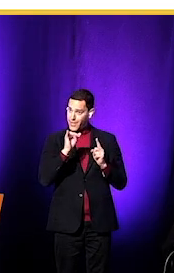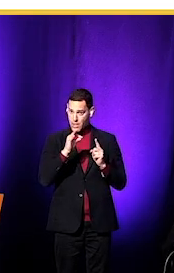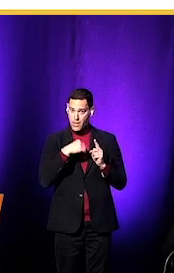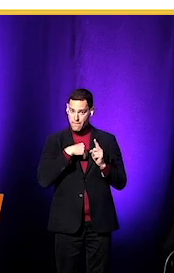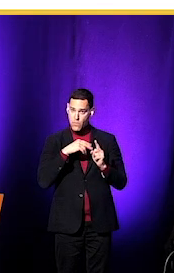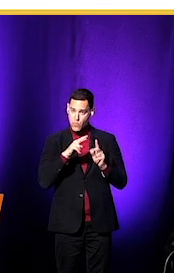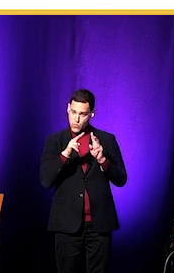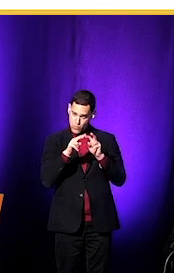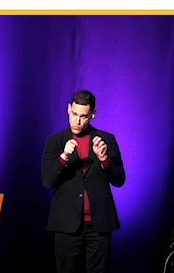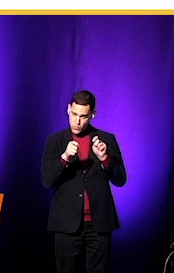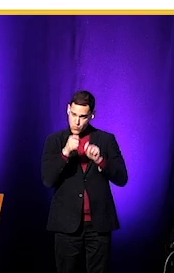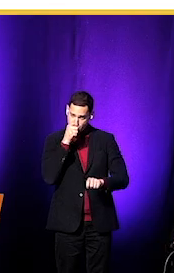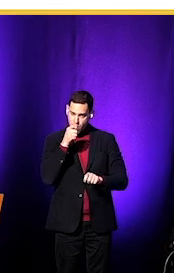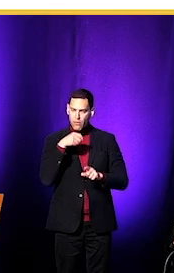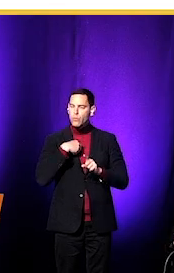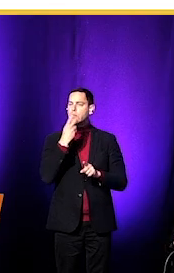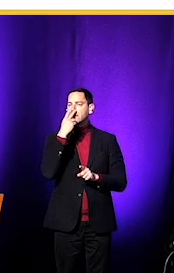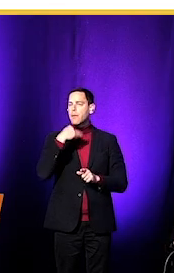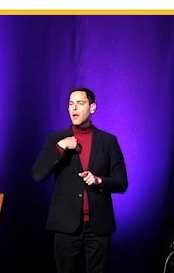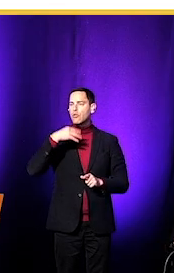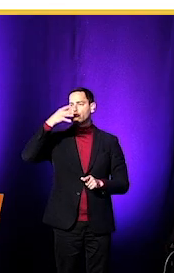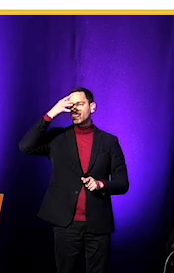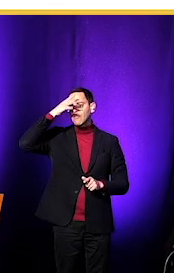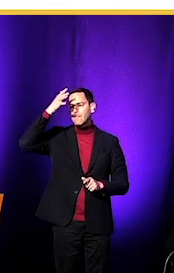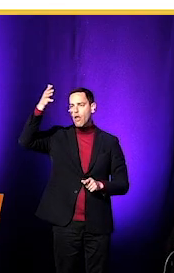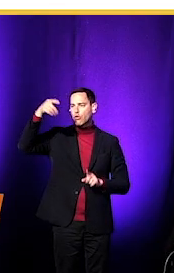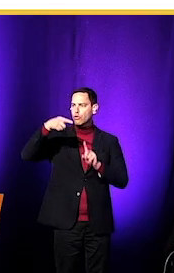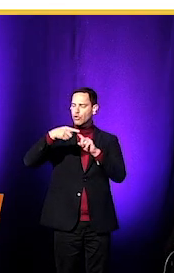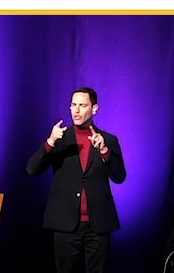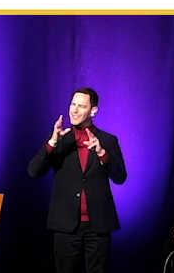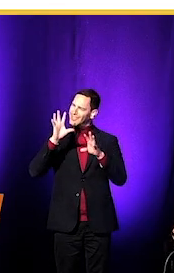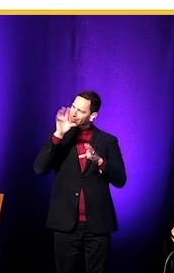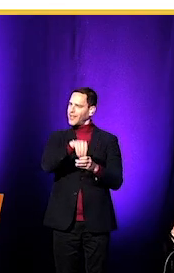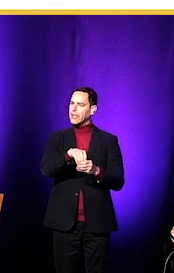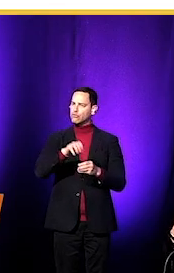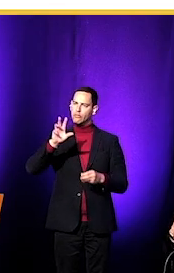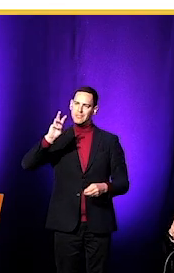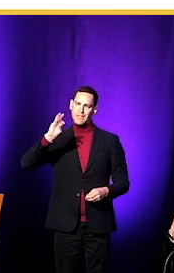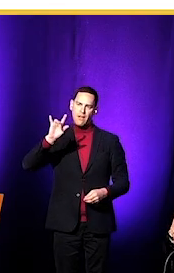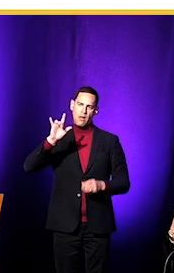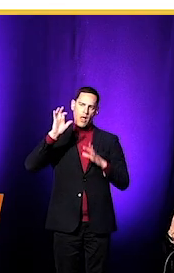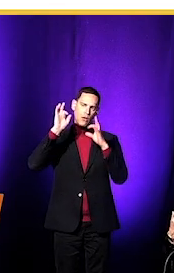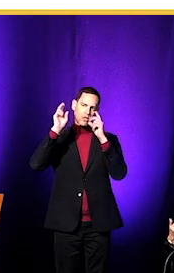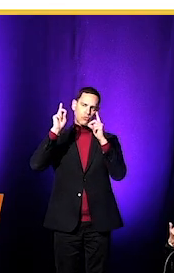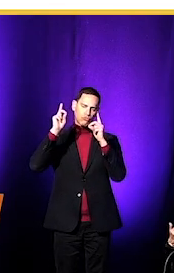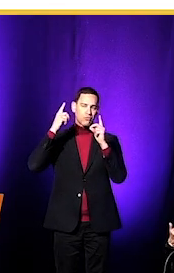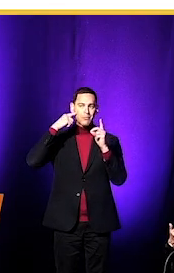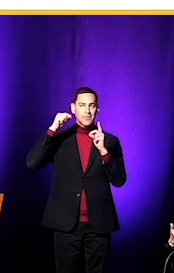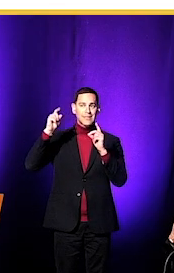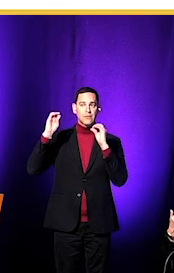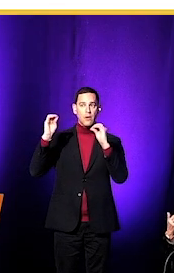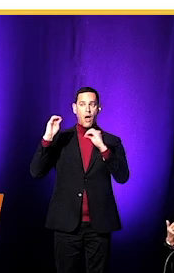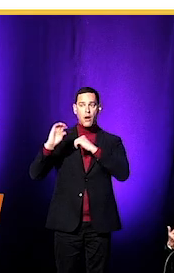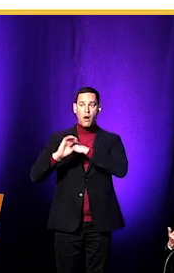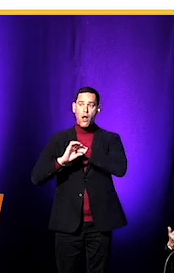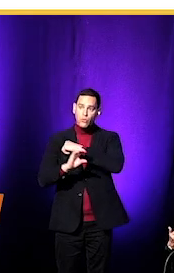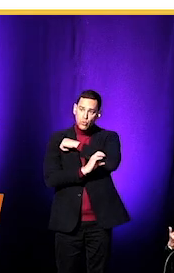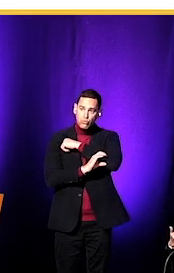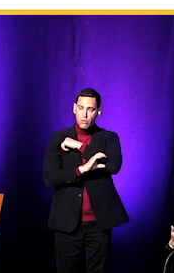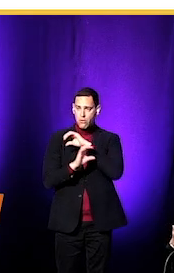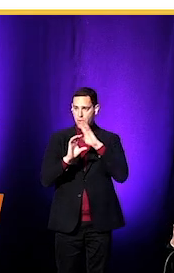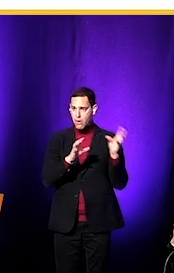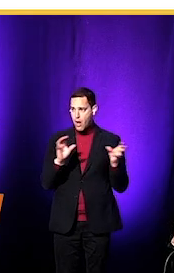was profoundly engaged in civic education, because he taught constitutional classes, citizenship